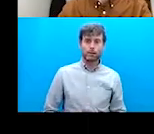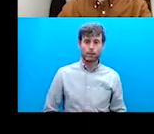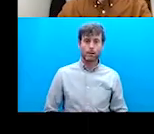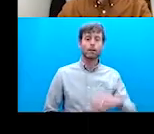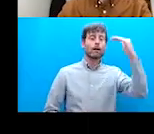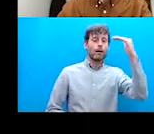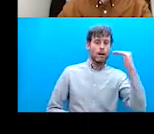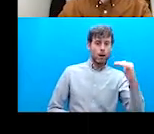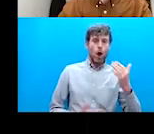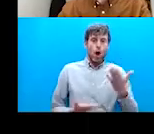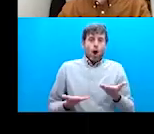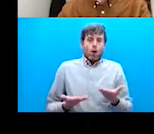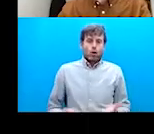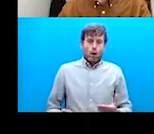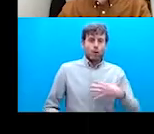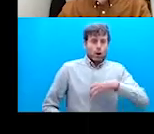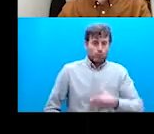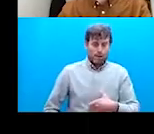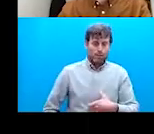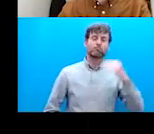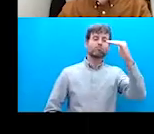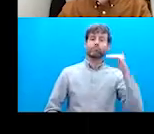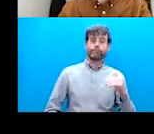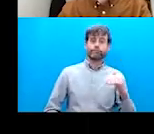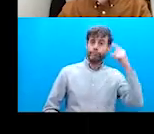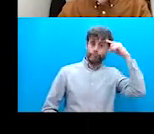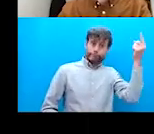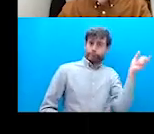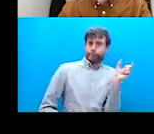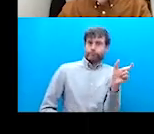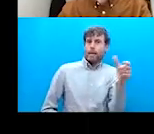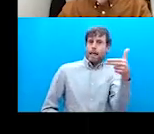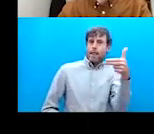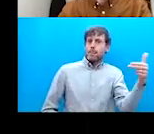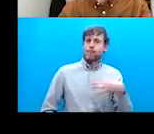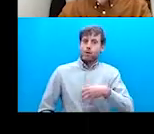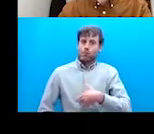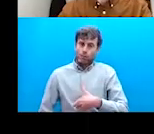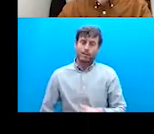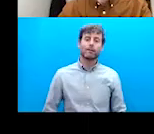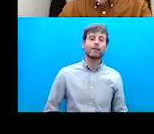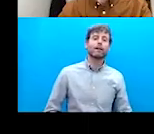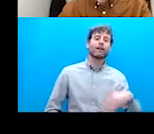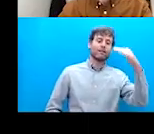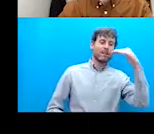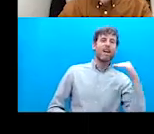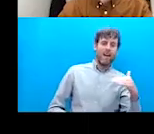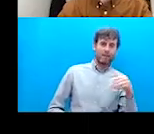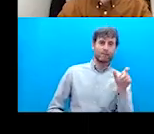president, and falsk president, a false president, and en tidligere president, a former